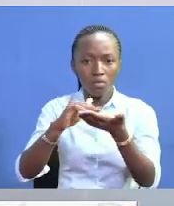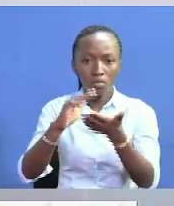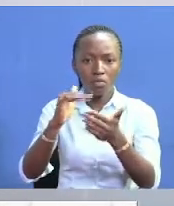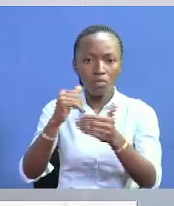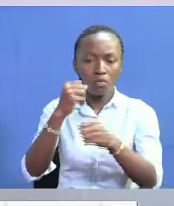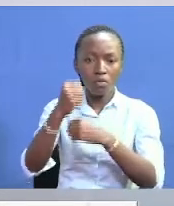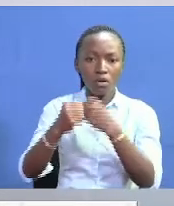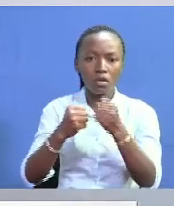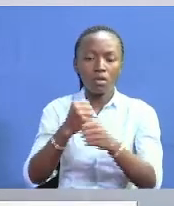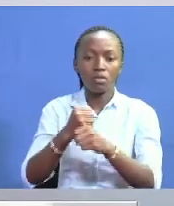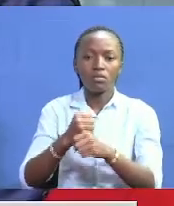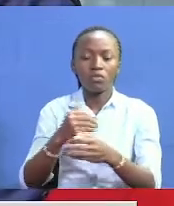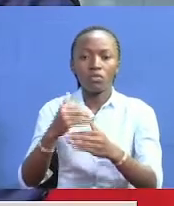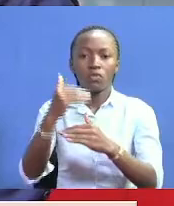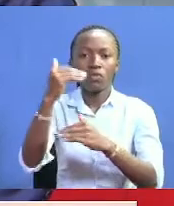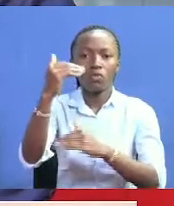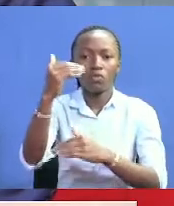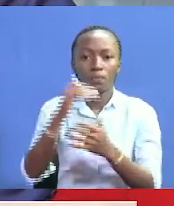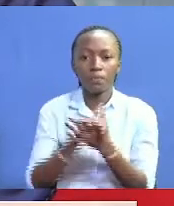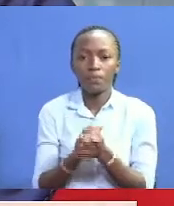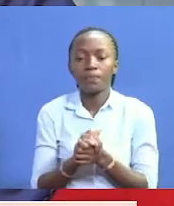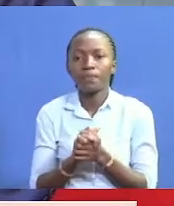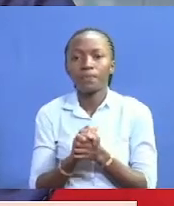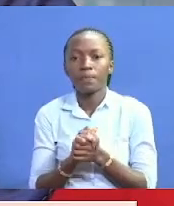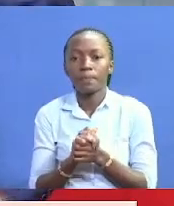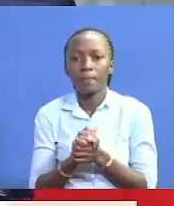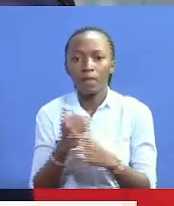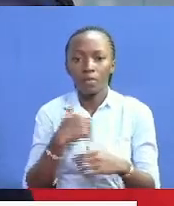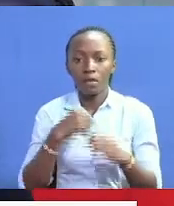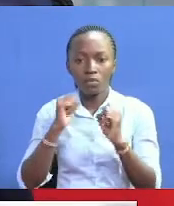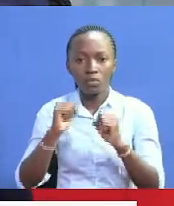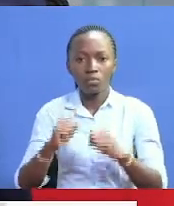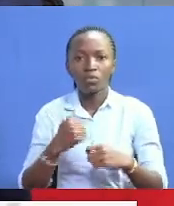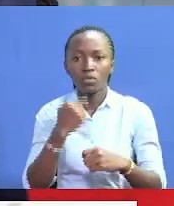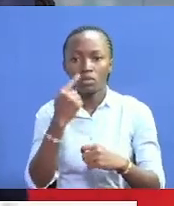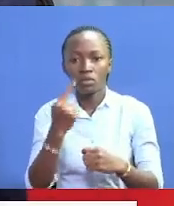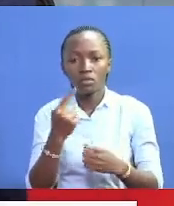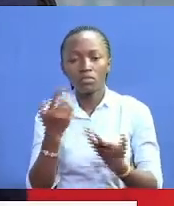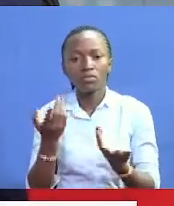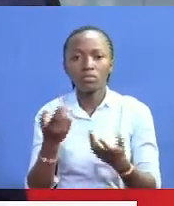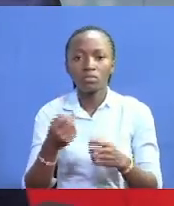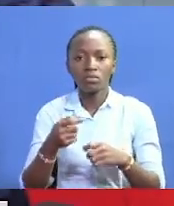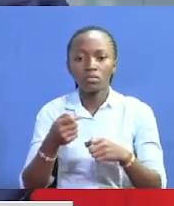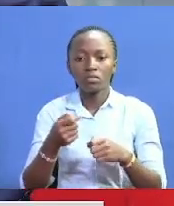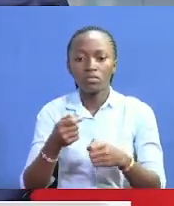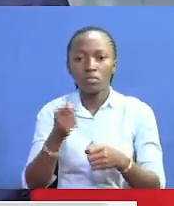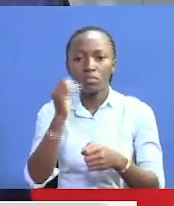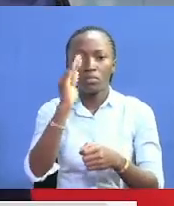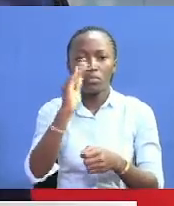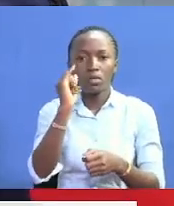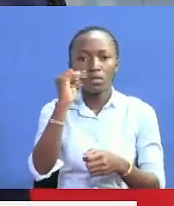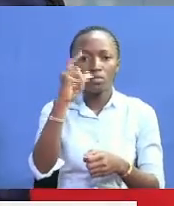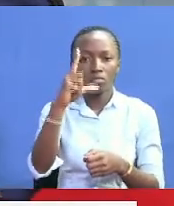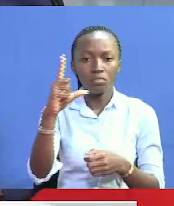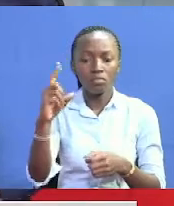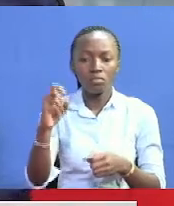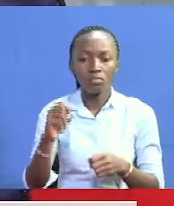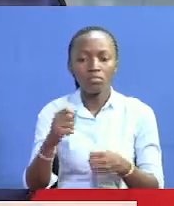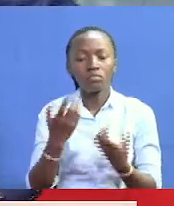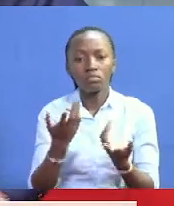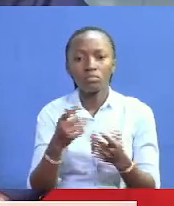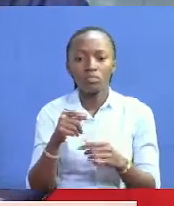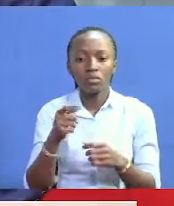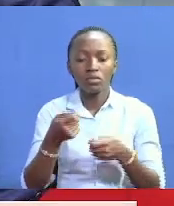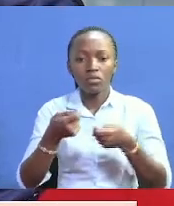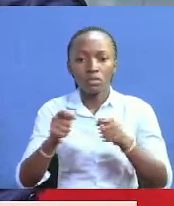forward? What I would say is, if it was trying to curtail the whole process of student activism, or rather being able to fight for what is